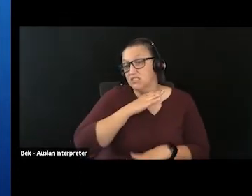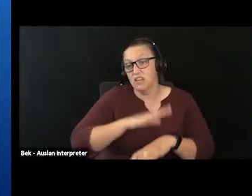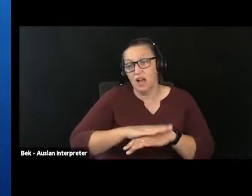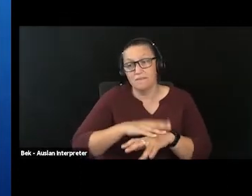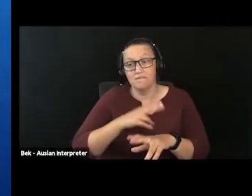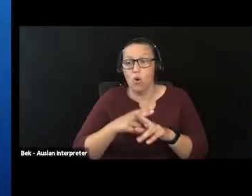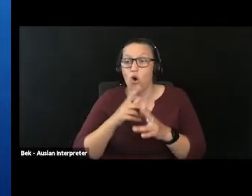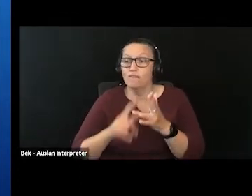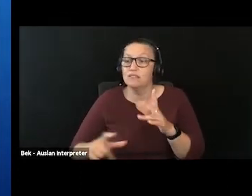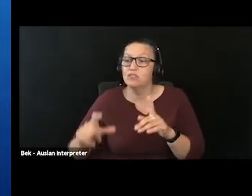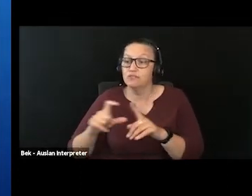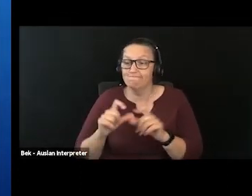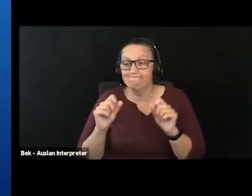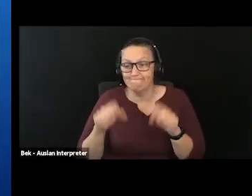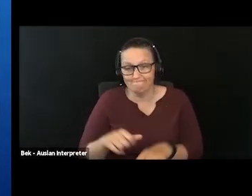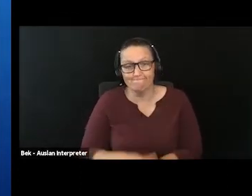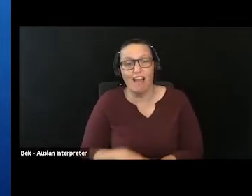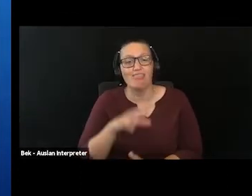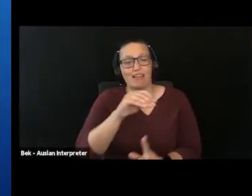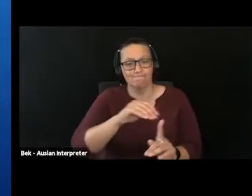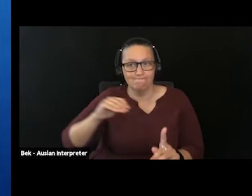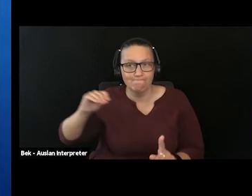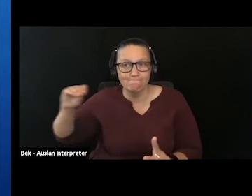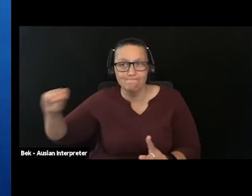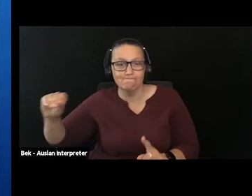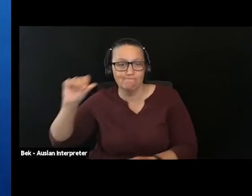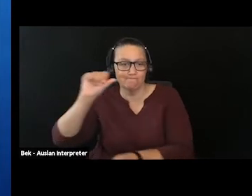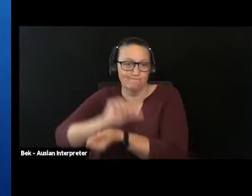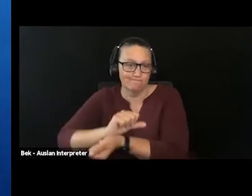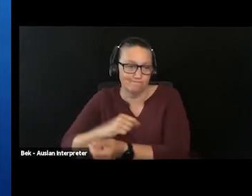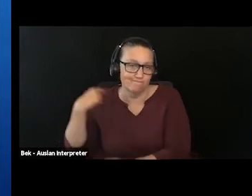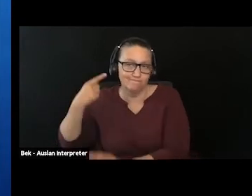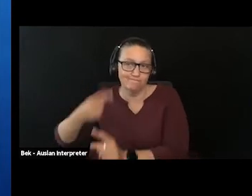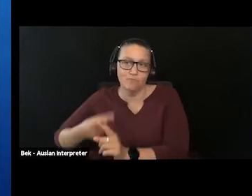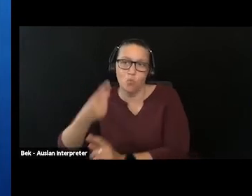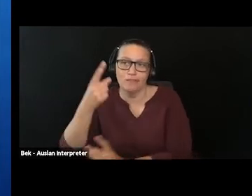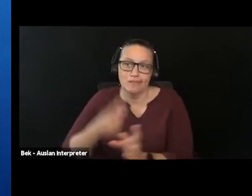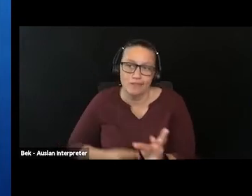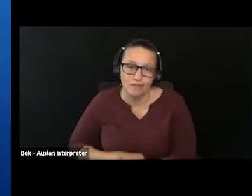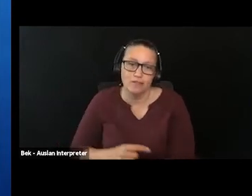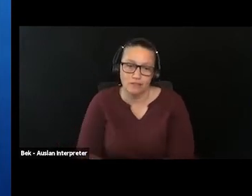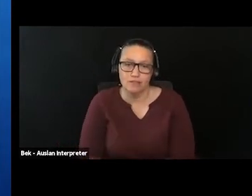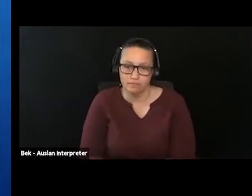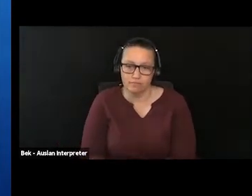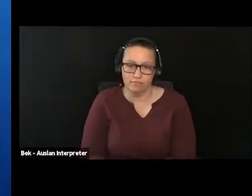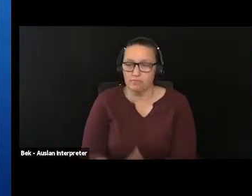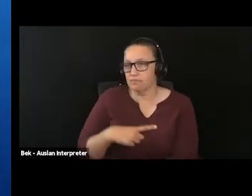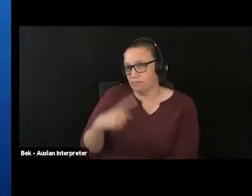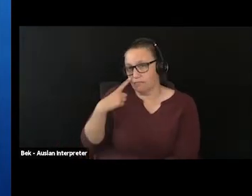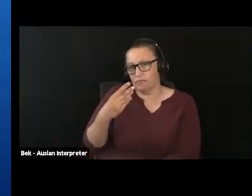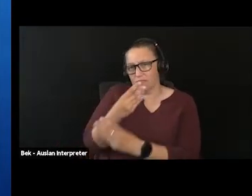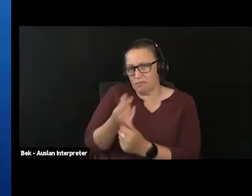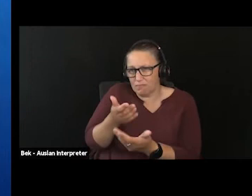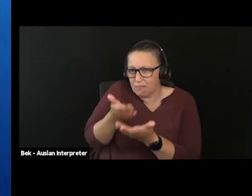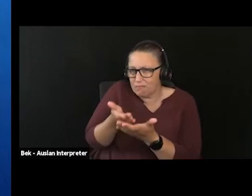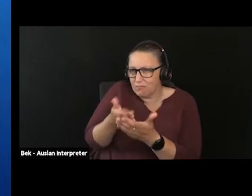month post-release, and then transition into incarcerated in the past year, because we still saw residual increased risk